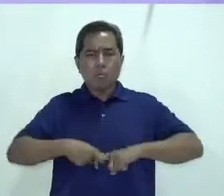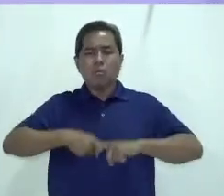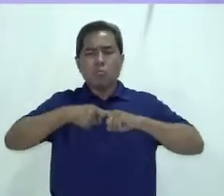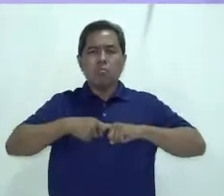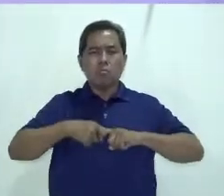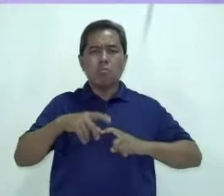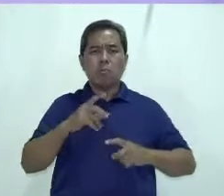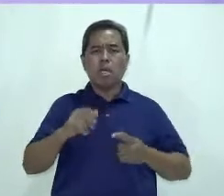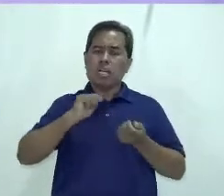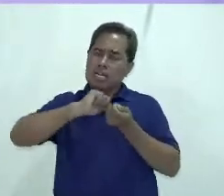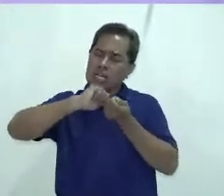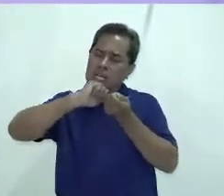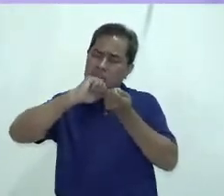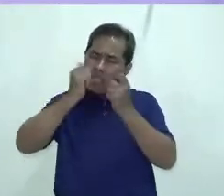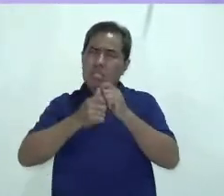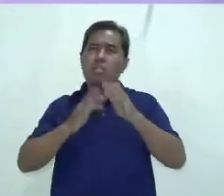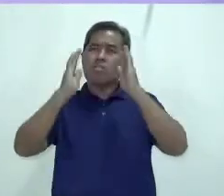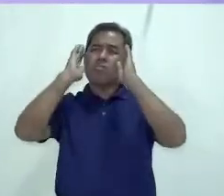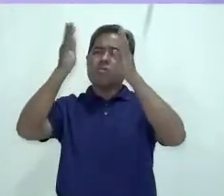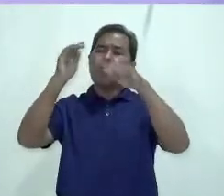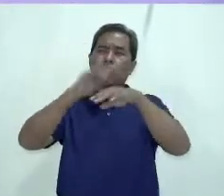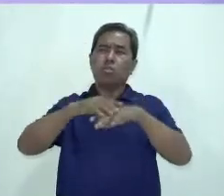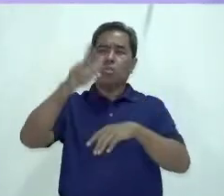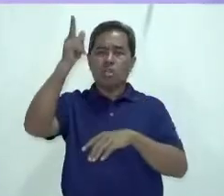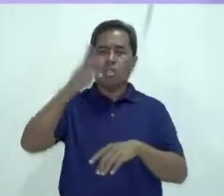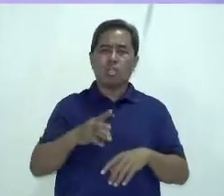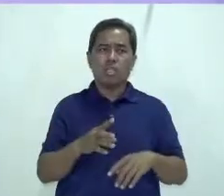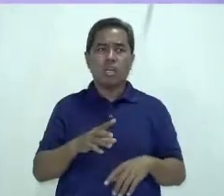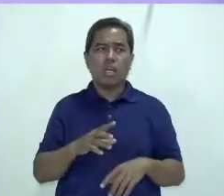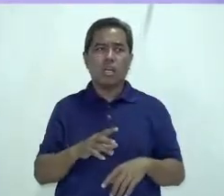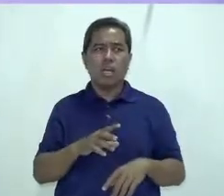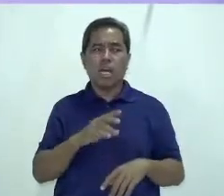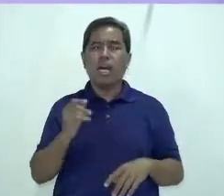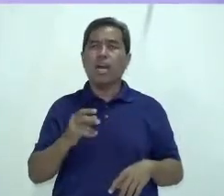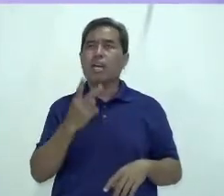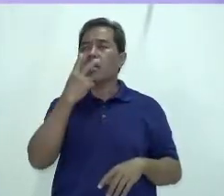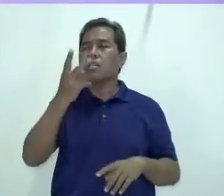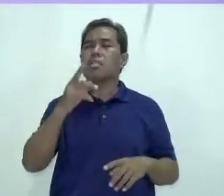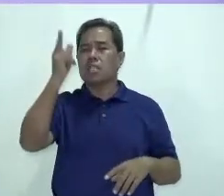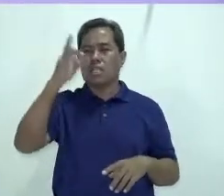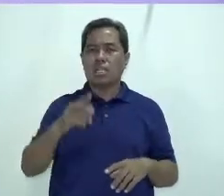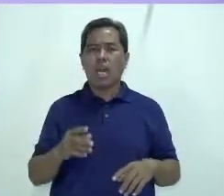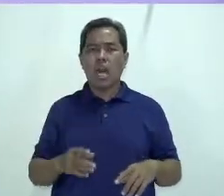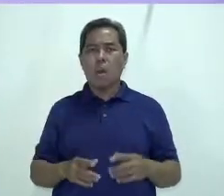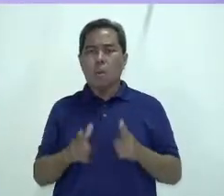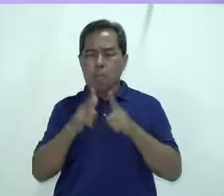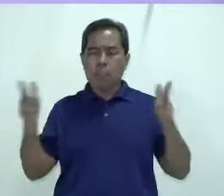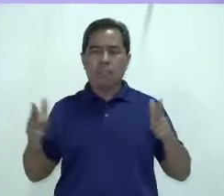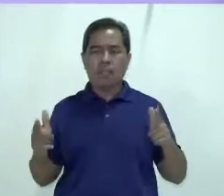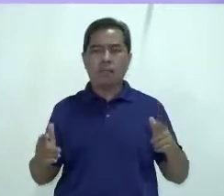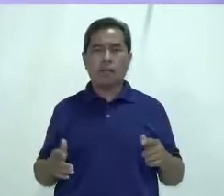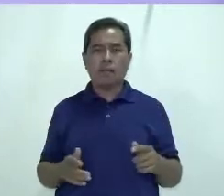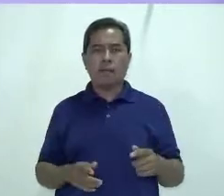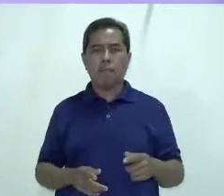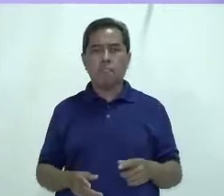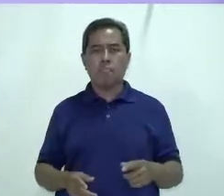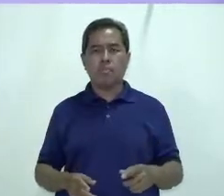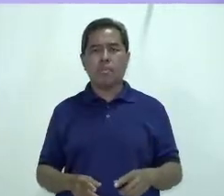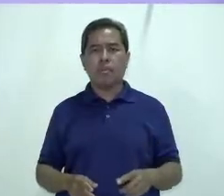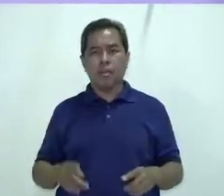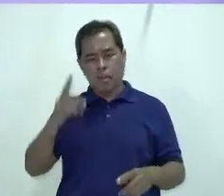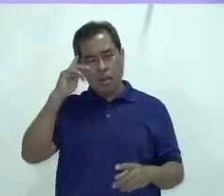questions and elevated it to a place where he knew God has a greater purpose beyond what we know. I'm sure Paul and Silas had no